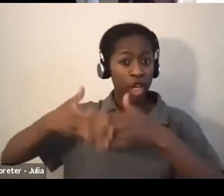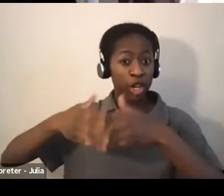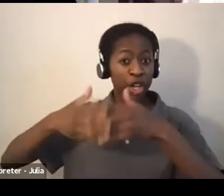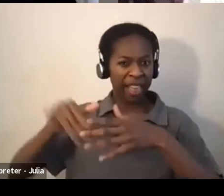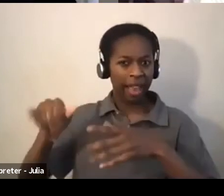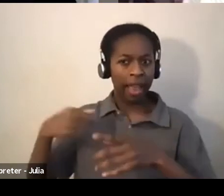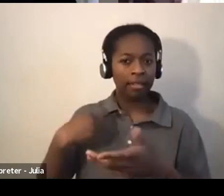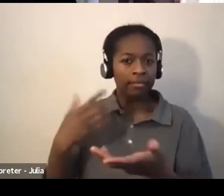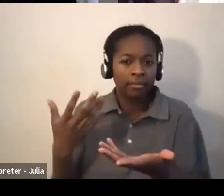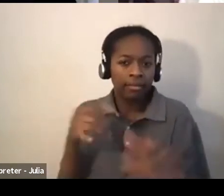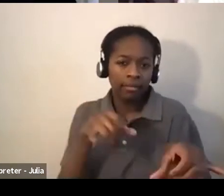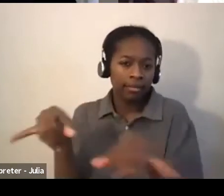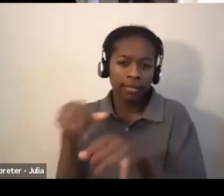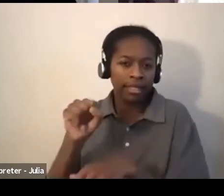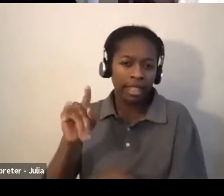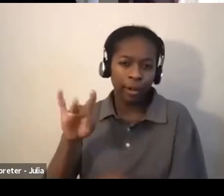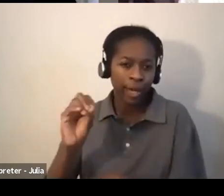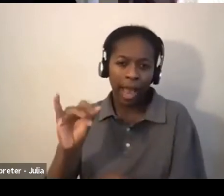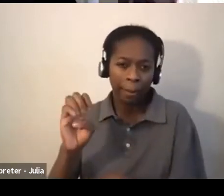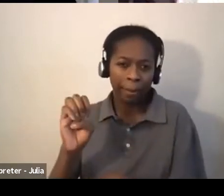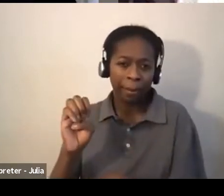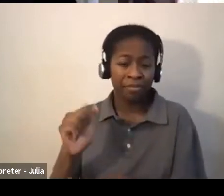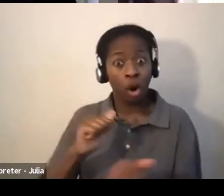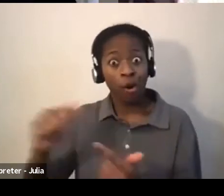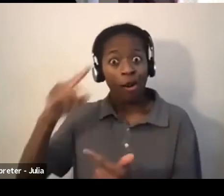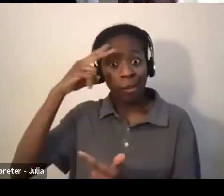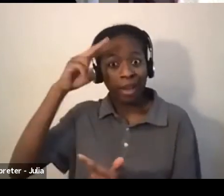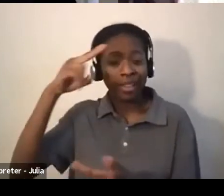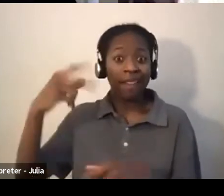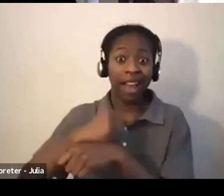like stereotyping same time for me. And eventually,